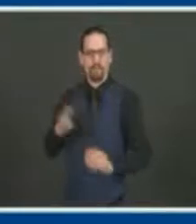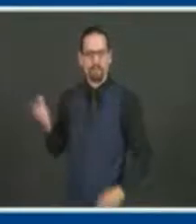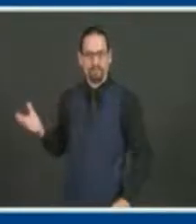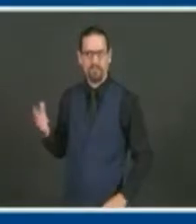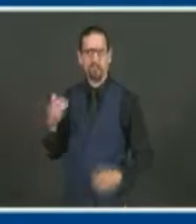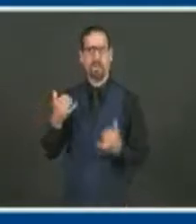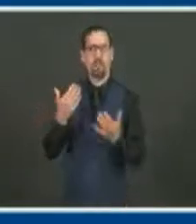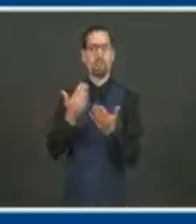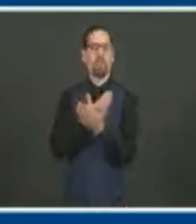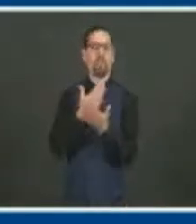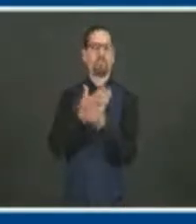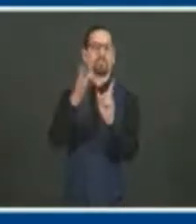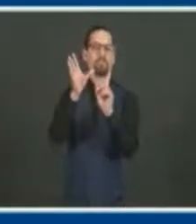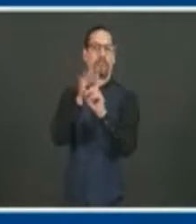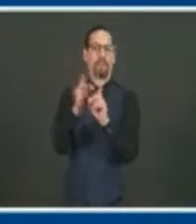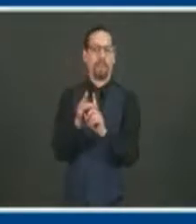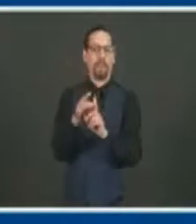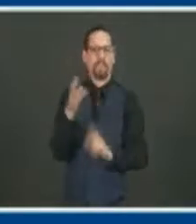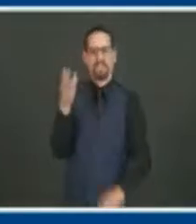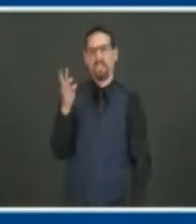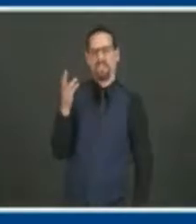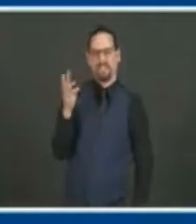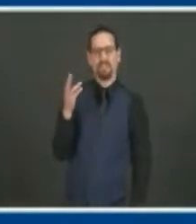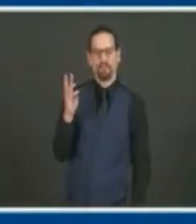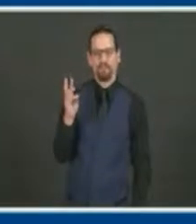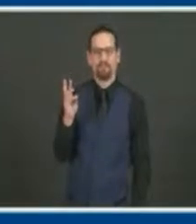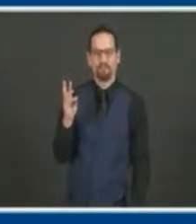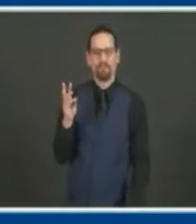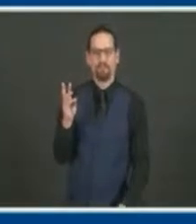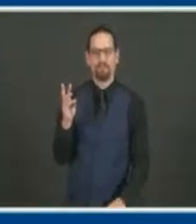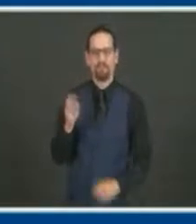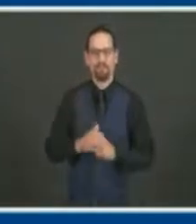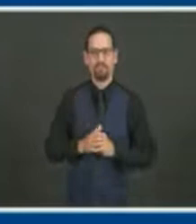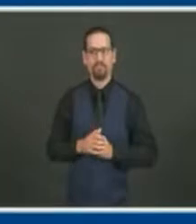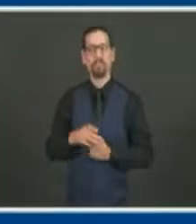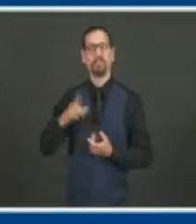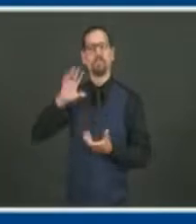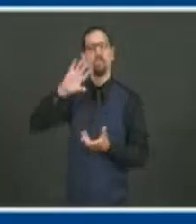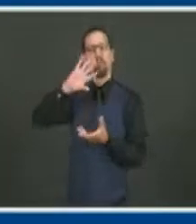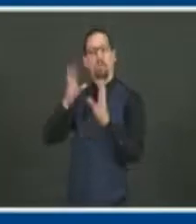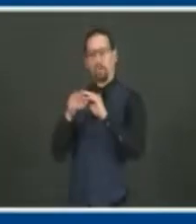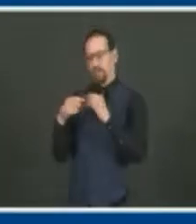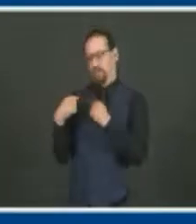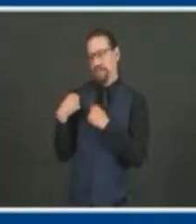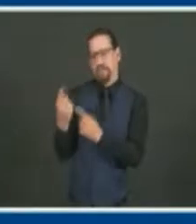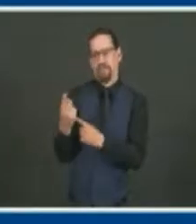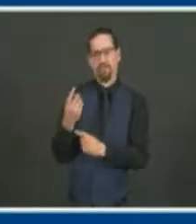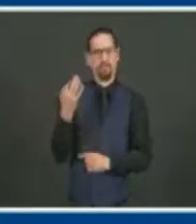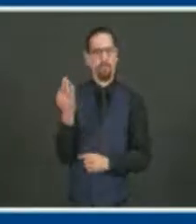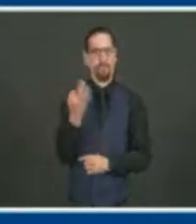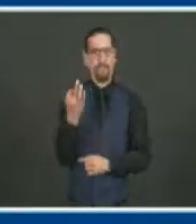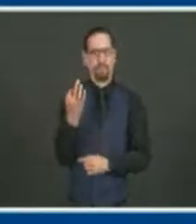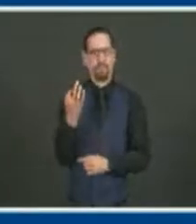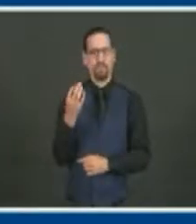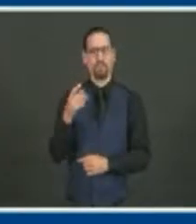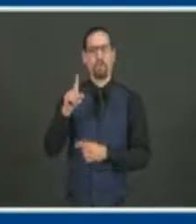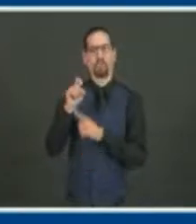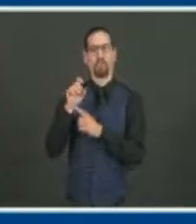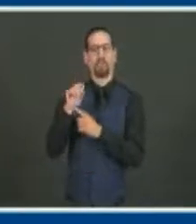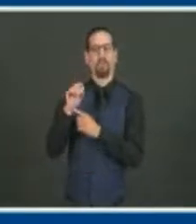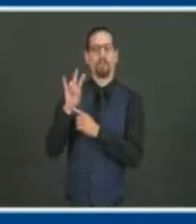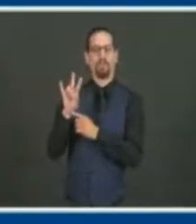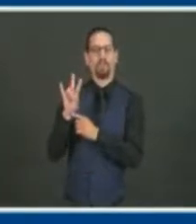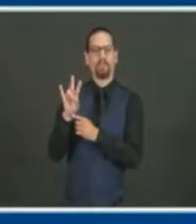16 new cases to report. Our total number of positive cases rose by 107 since our